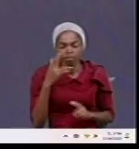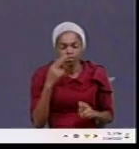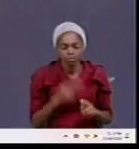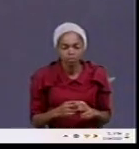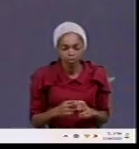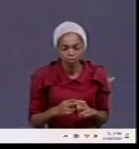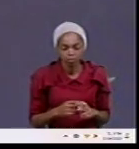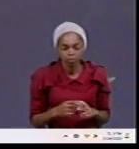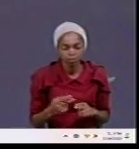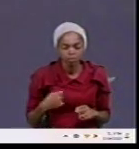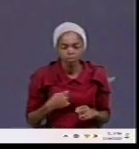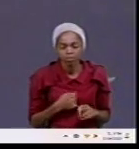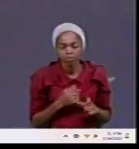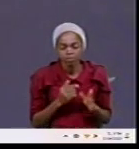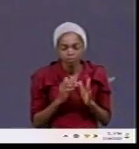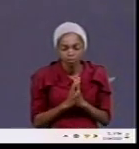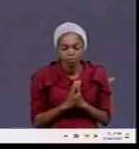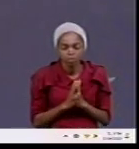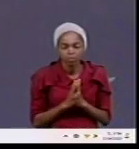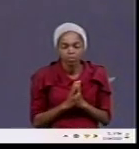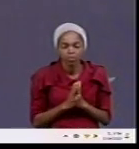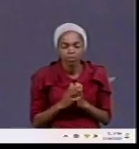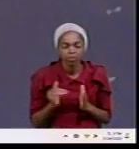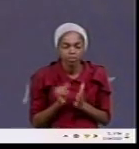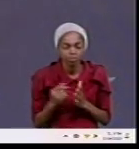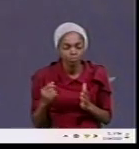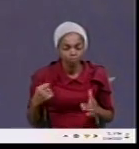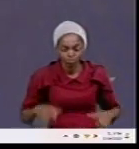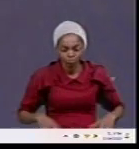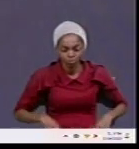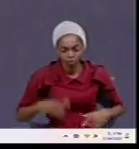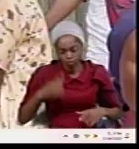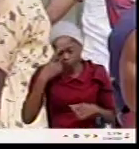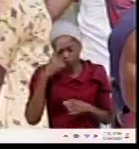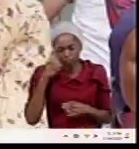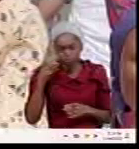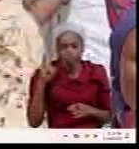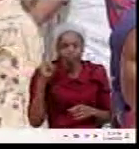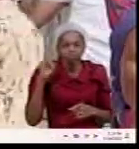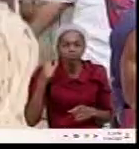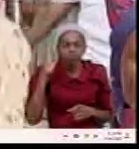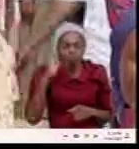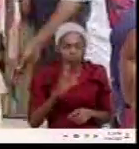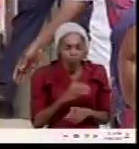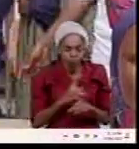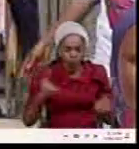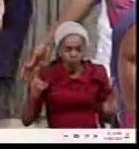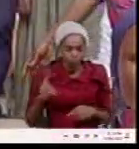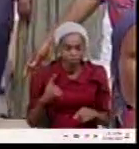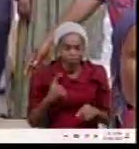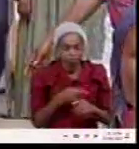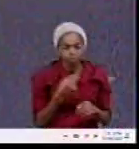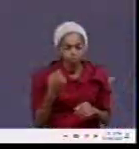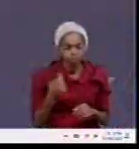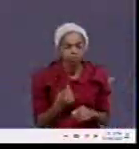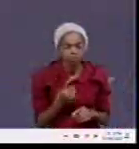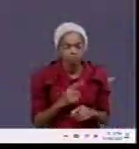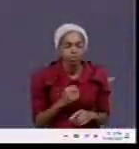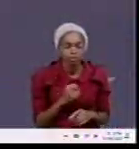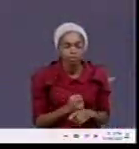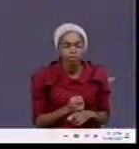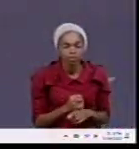every day, every time, everywhere, they will live for you in Jesus' name. Thank you, Lord, for the answer.